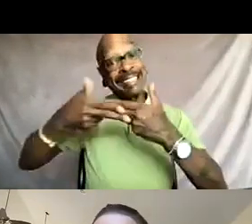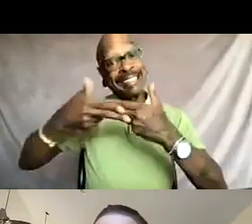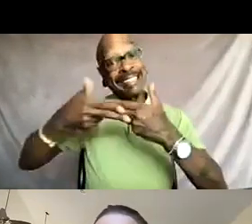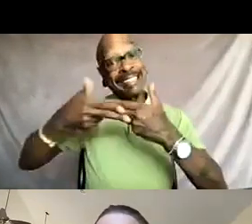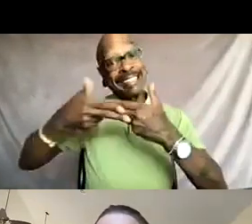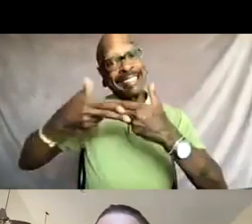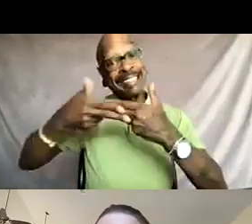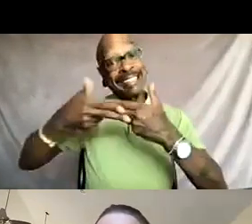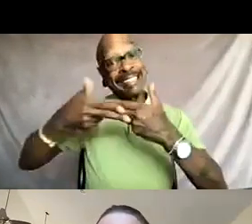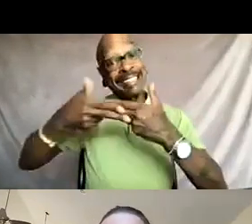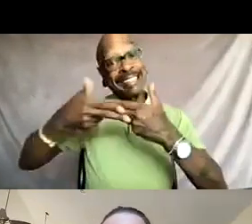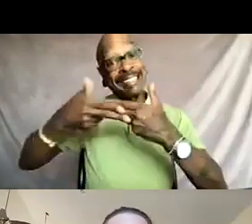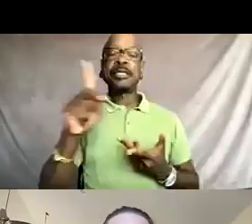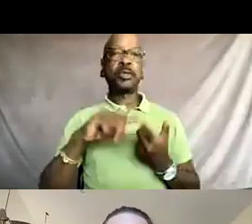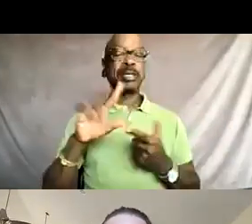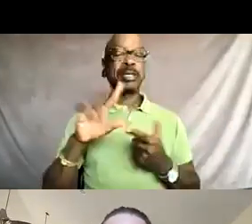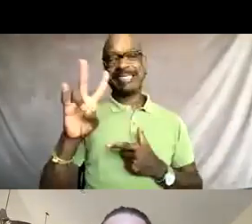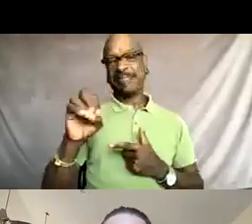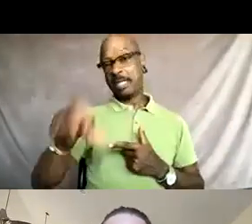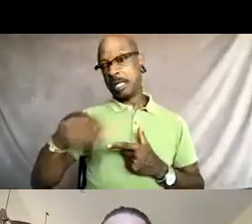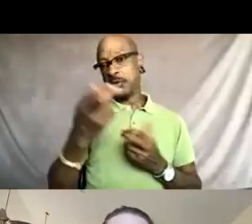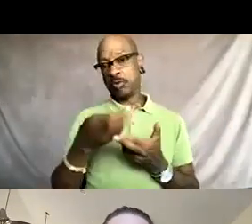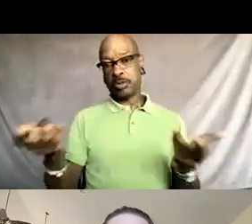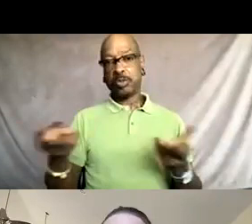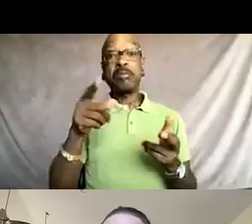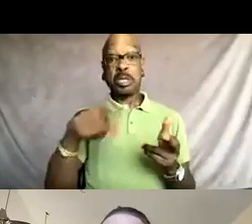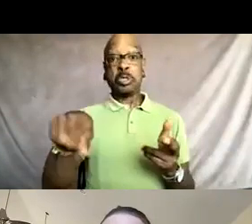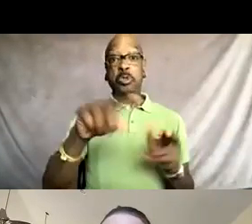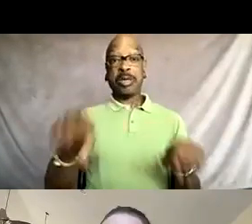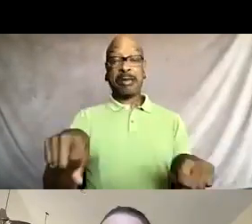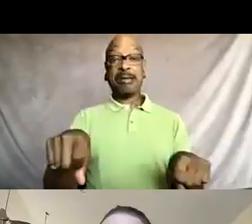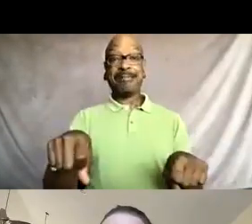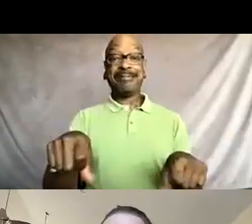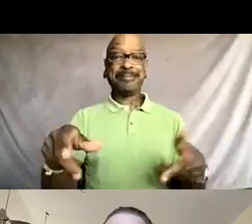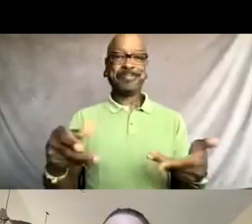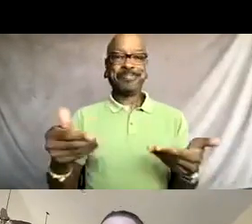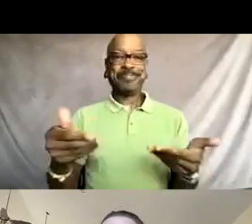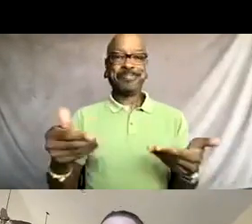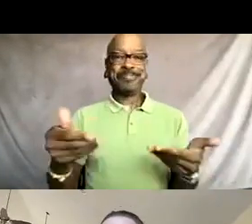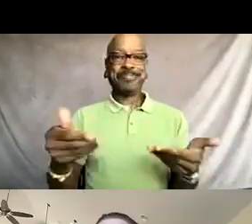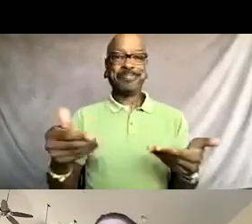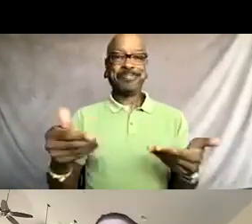other resources that you can then go and check out to build your knowledge.